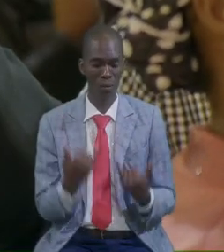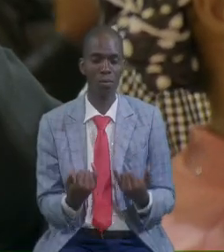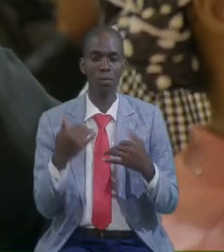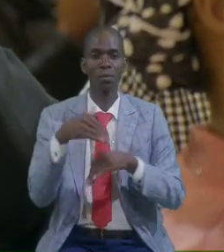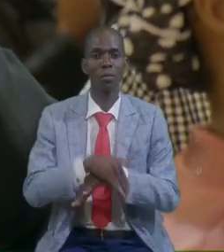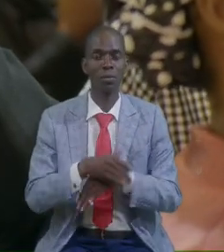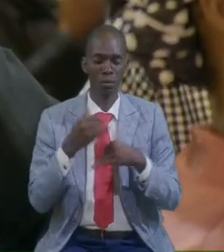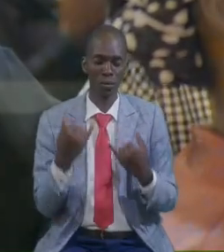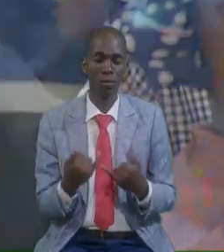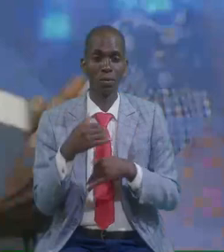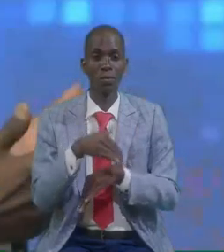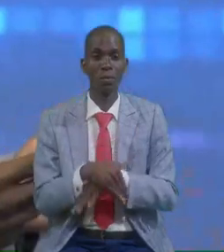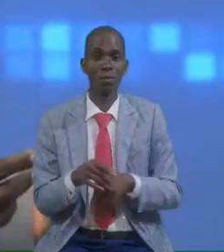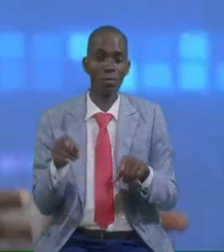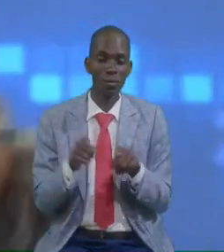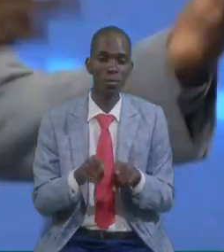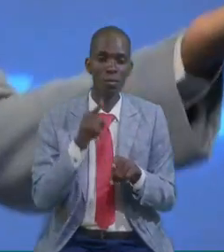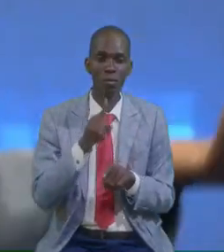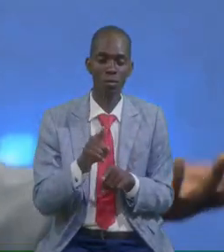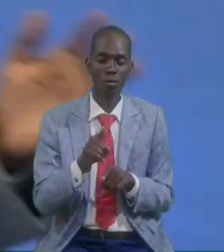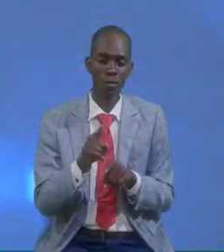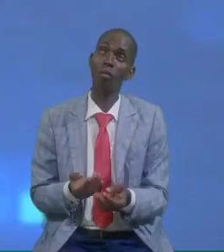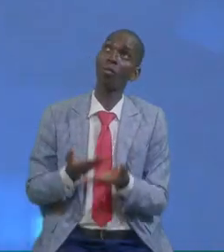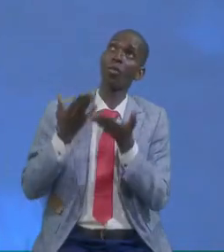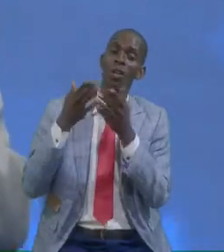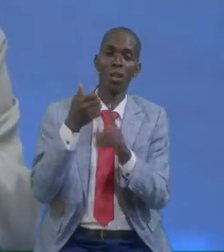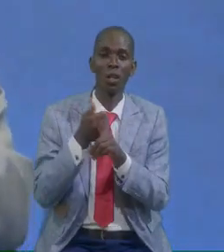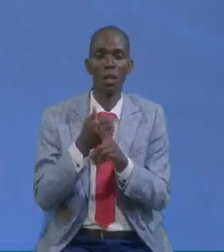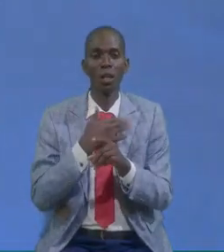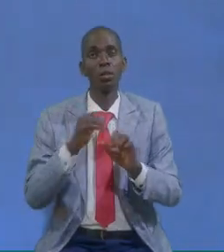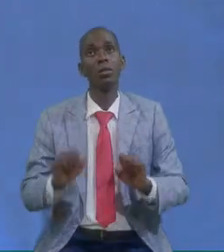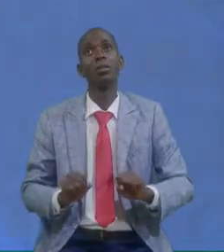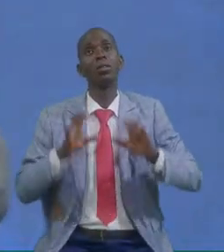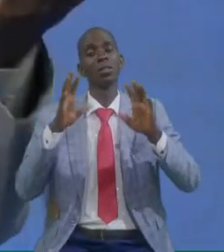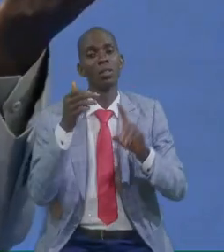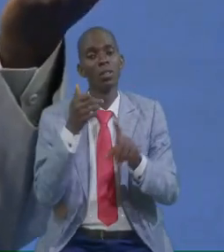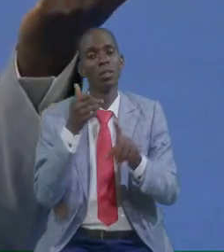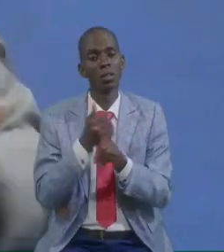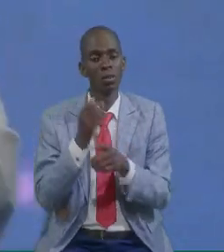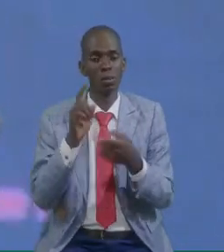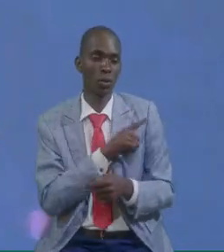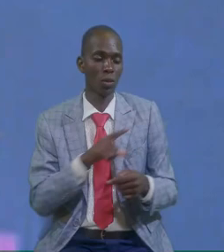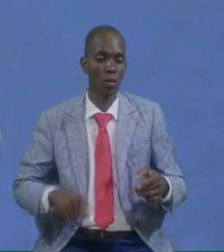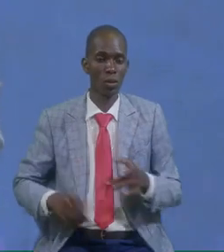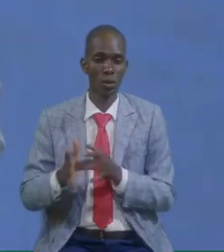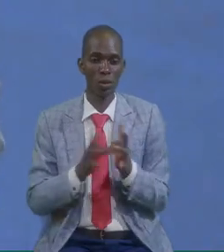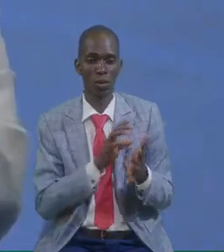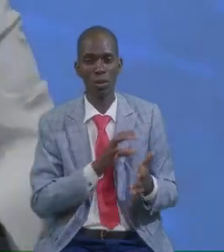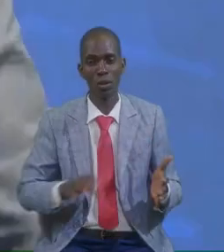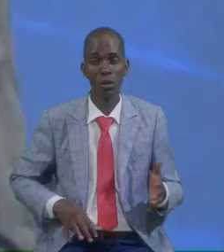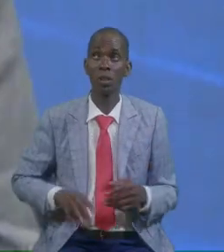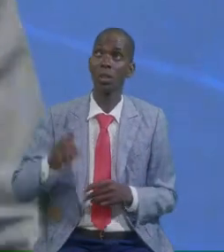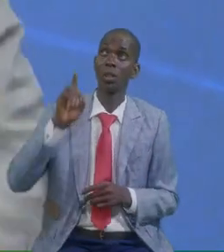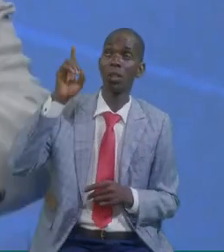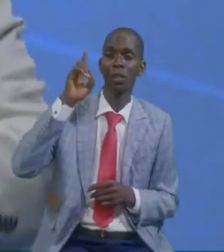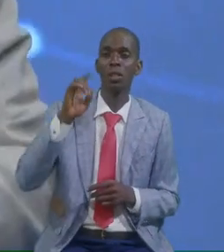And tonight, as you offer yourself and surrender yourself to the Lord Jesus Christ, he is